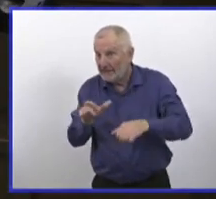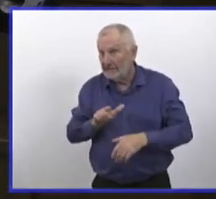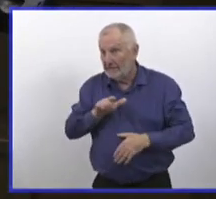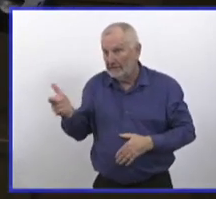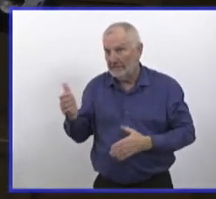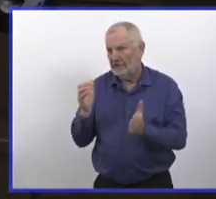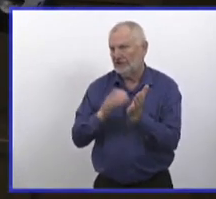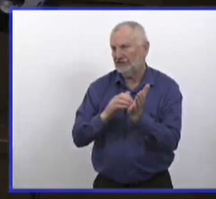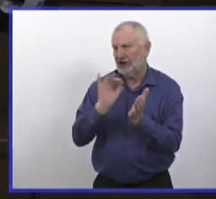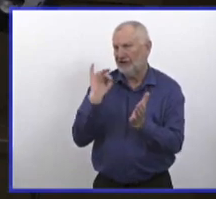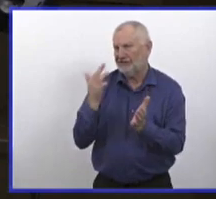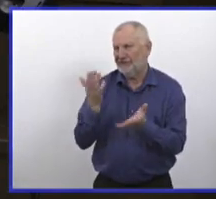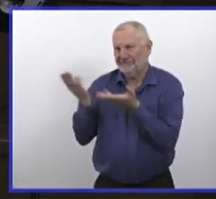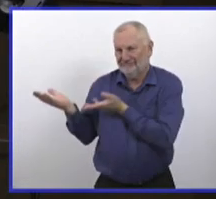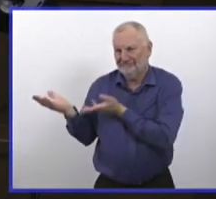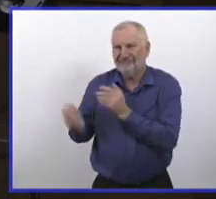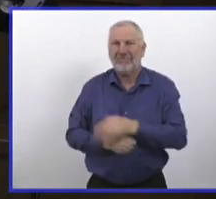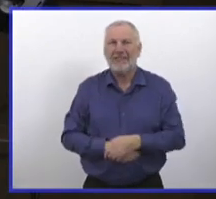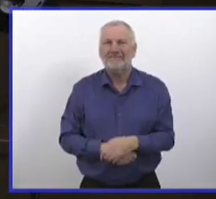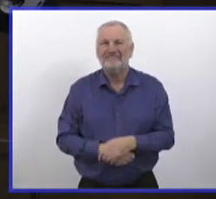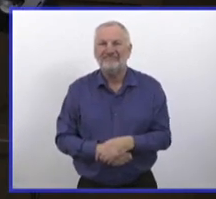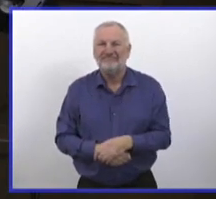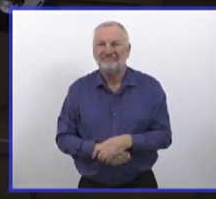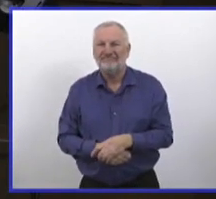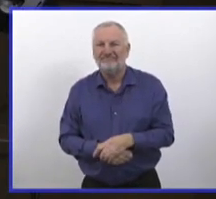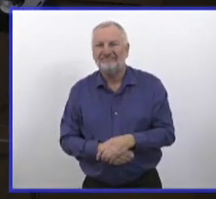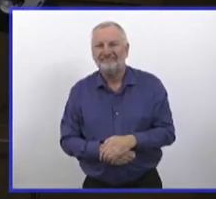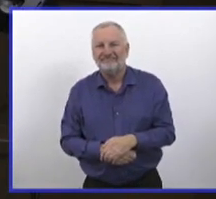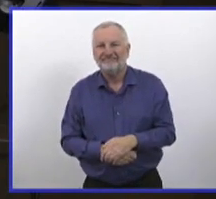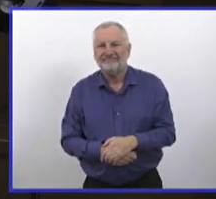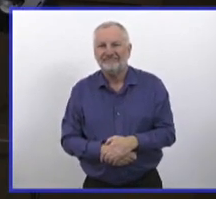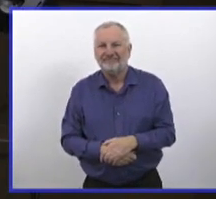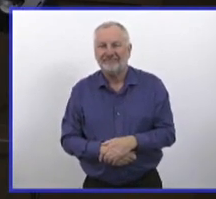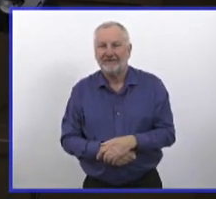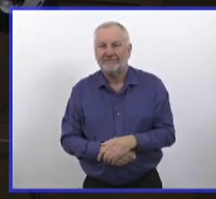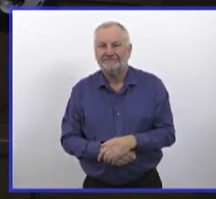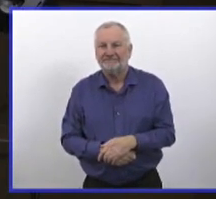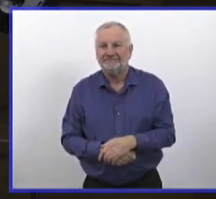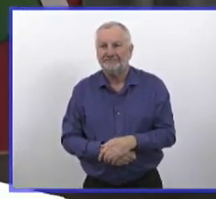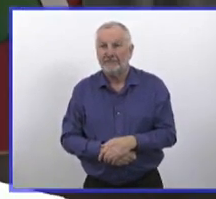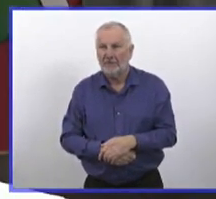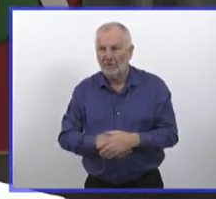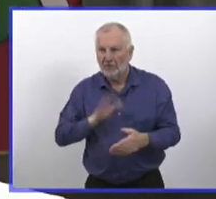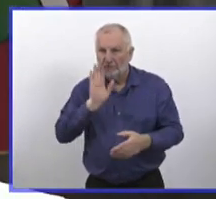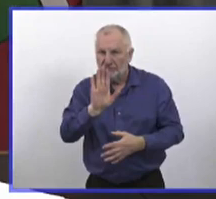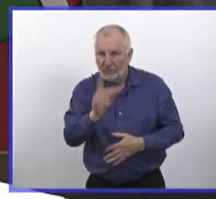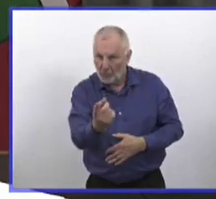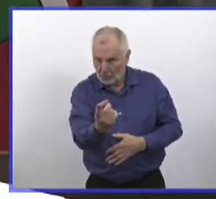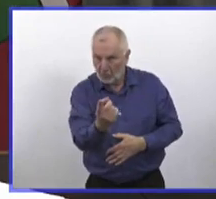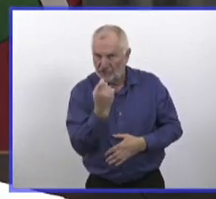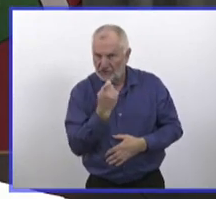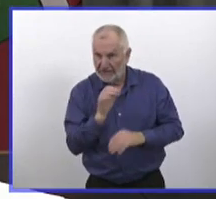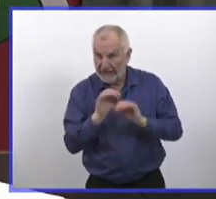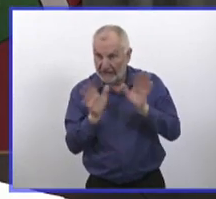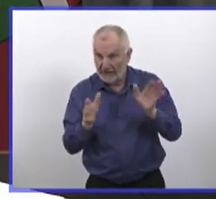I mean, your question was, did the province consider contacting eligible Manitobans on our own?